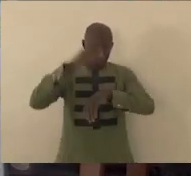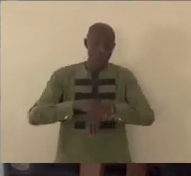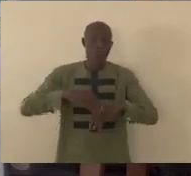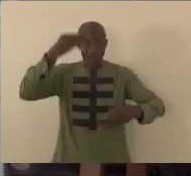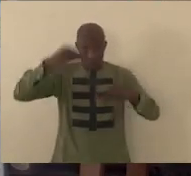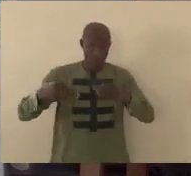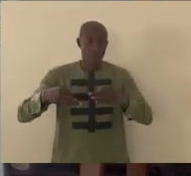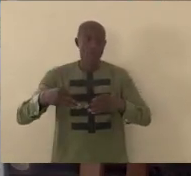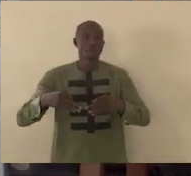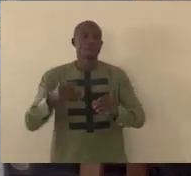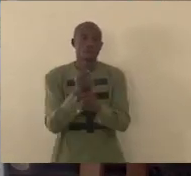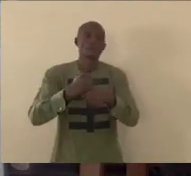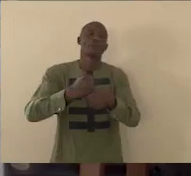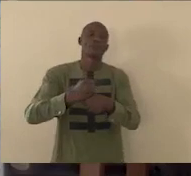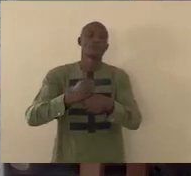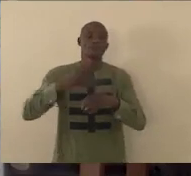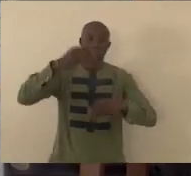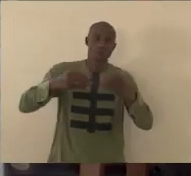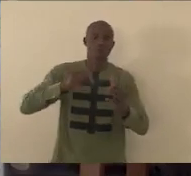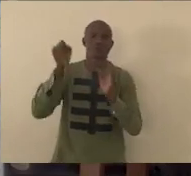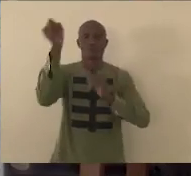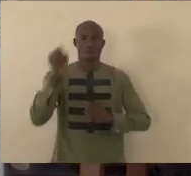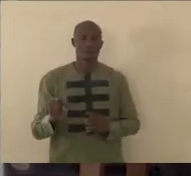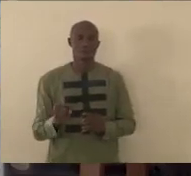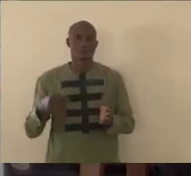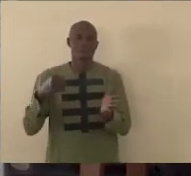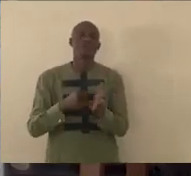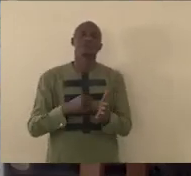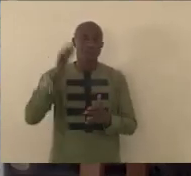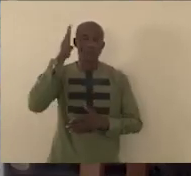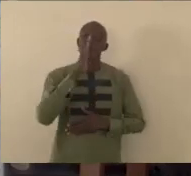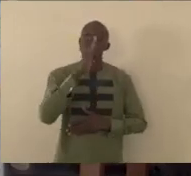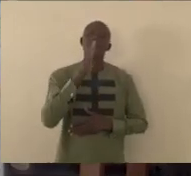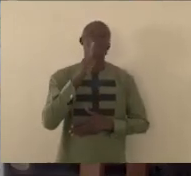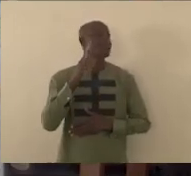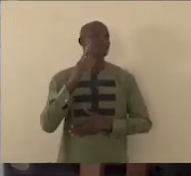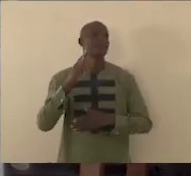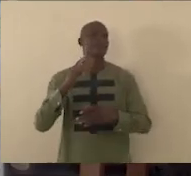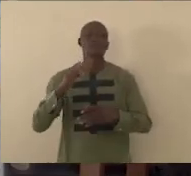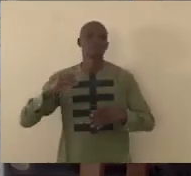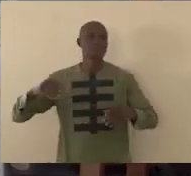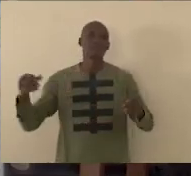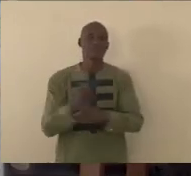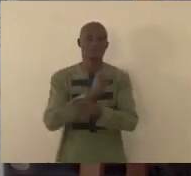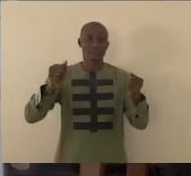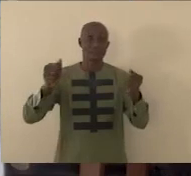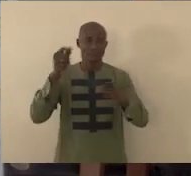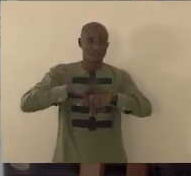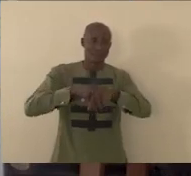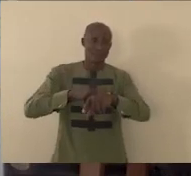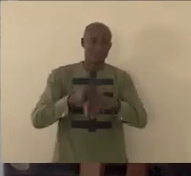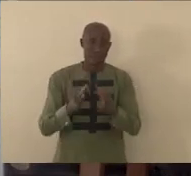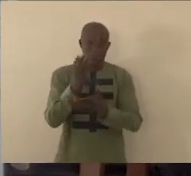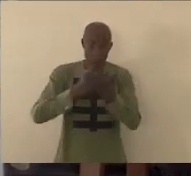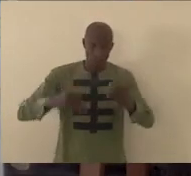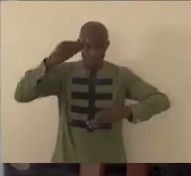is what constitutes the foundation of the court system. It will be a tragic situation if some judges are